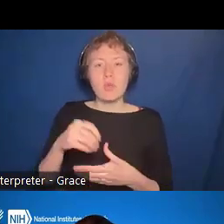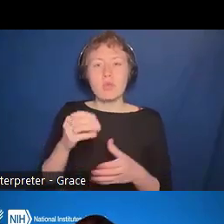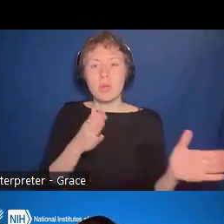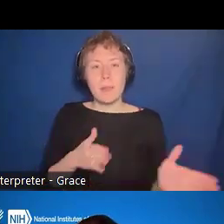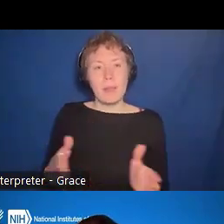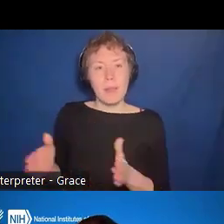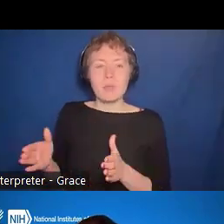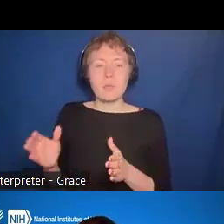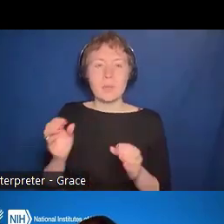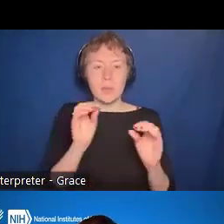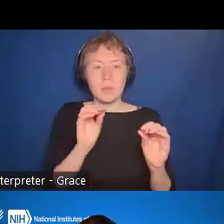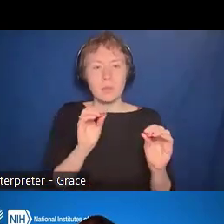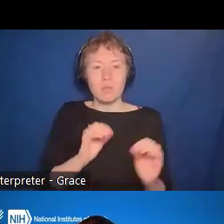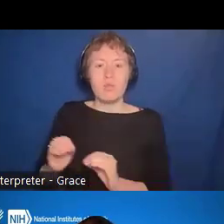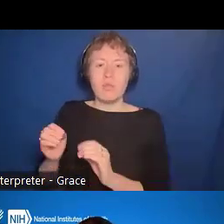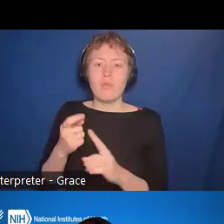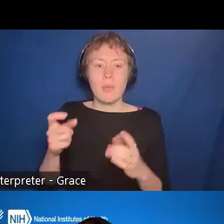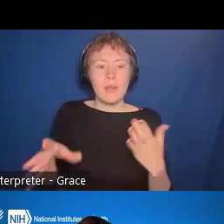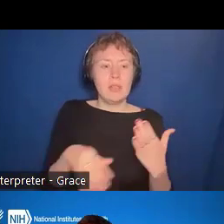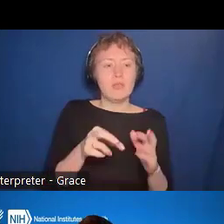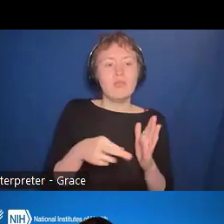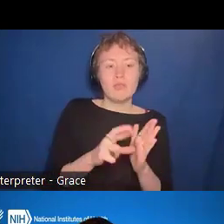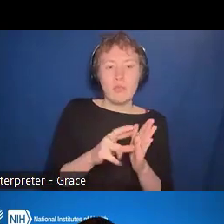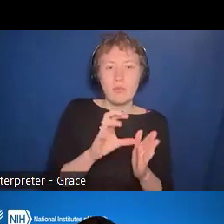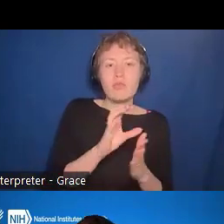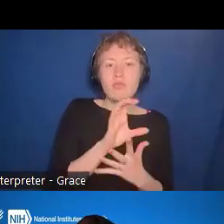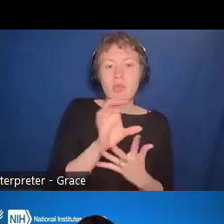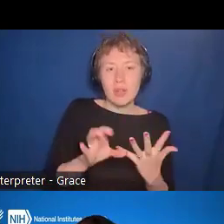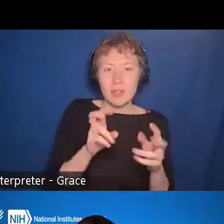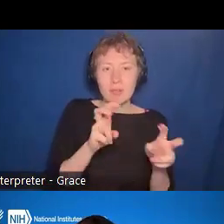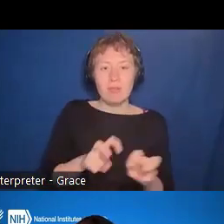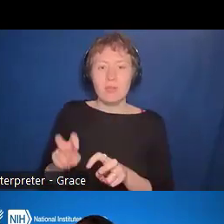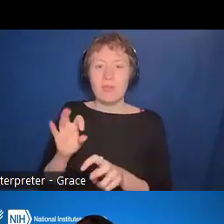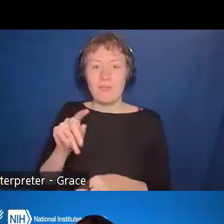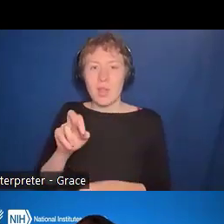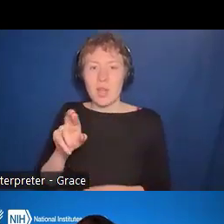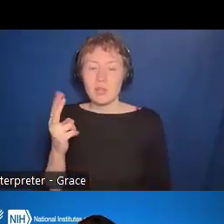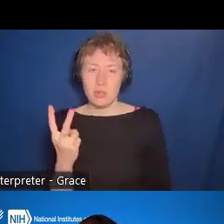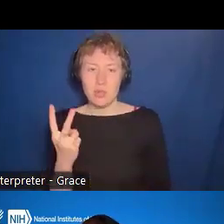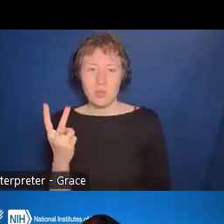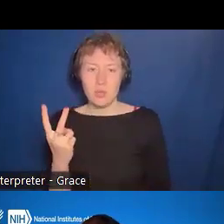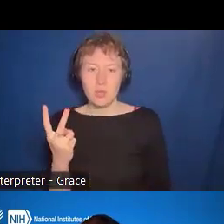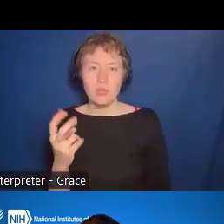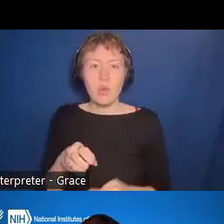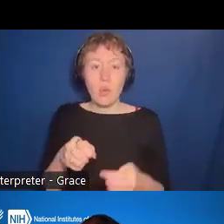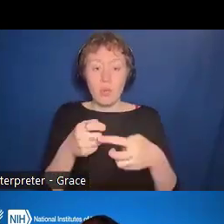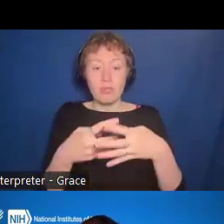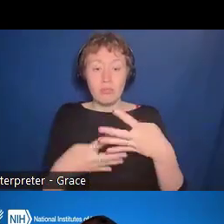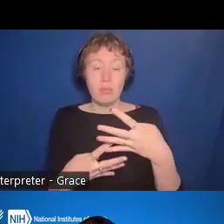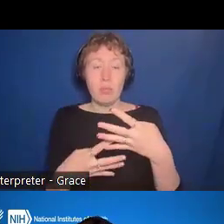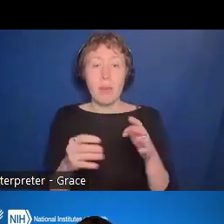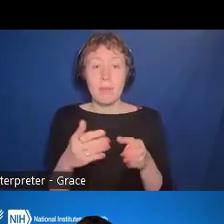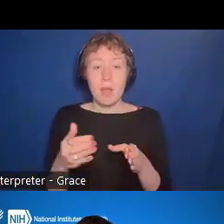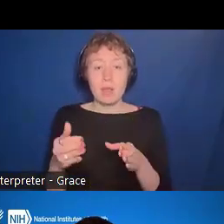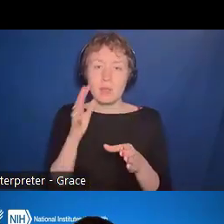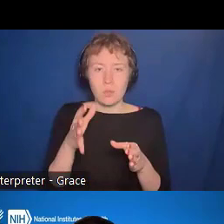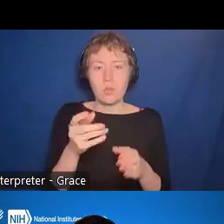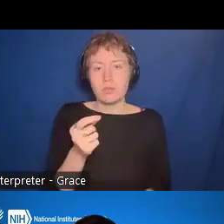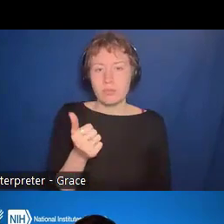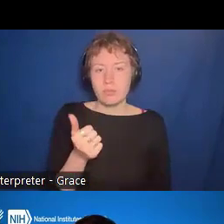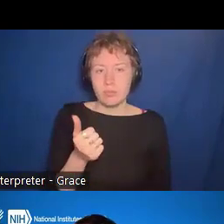from additional review criteria to factor 2. So the drop-down boxes for inclusion are going away. So even